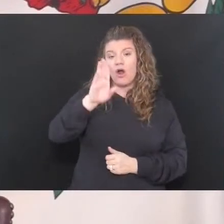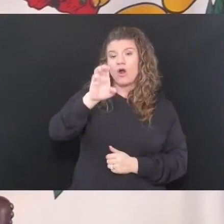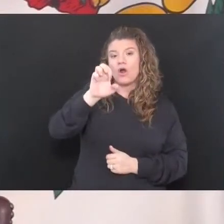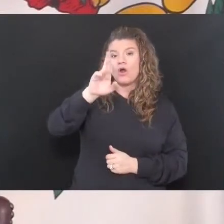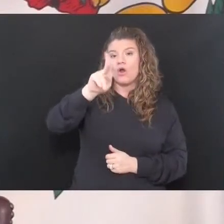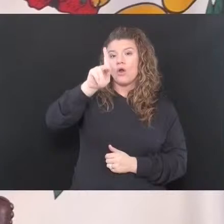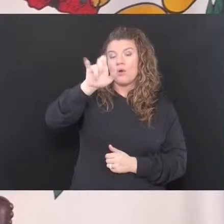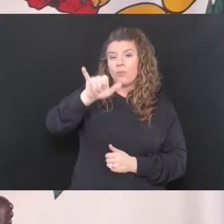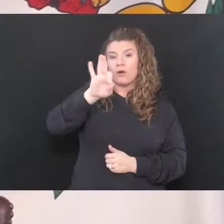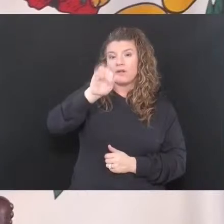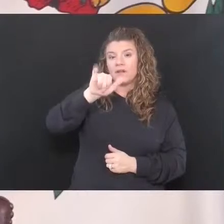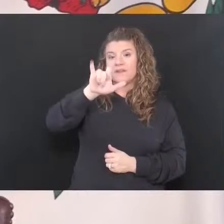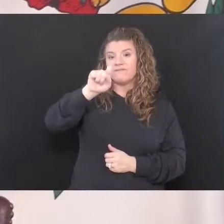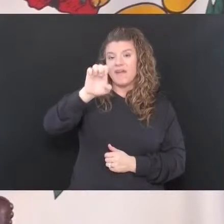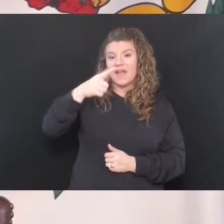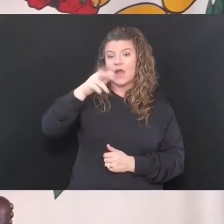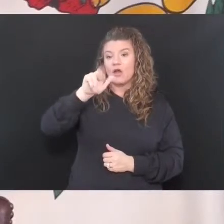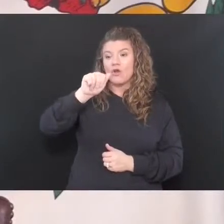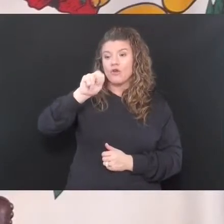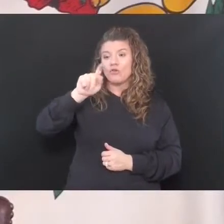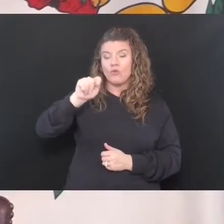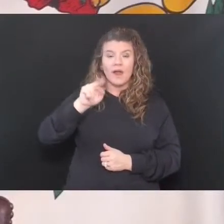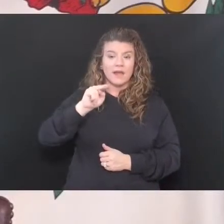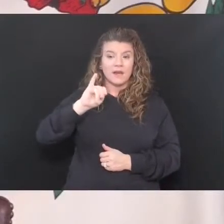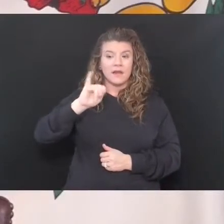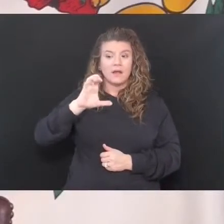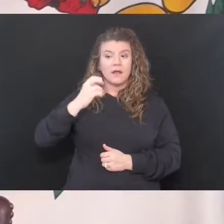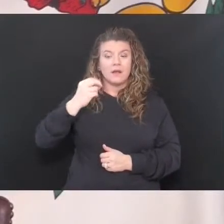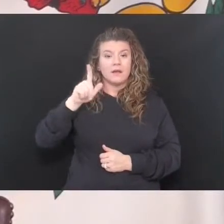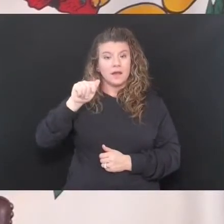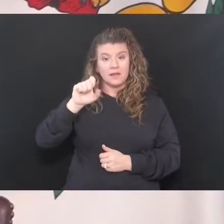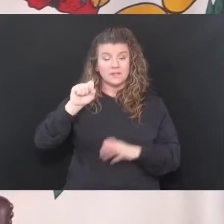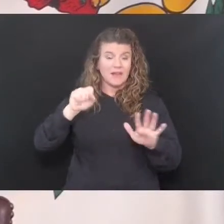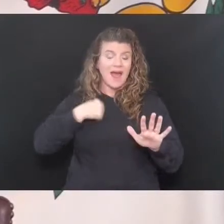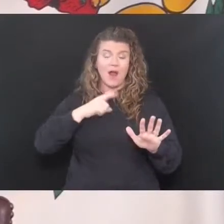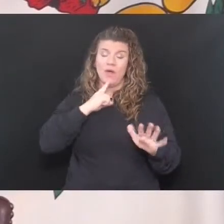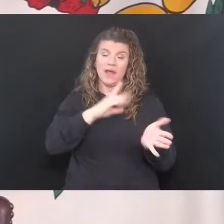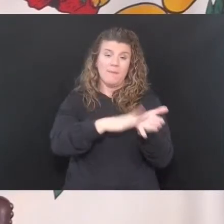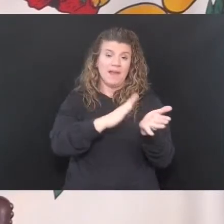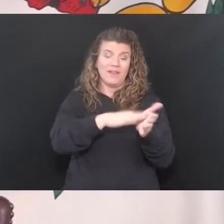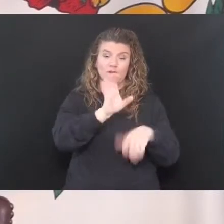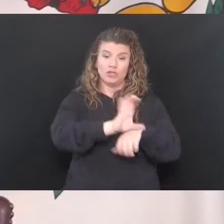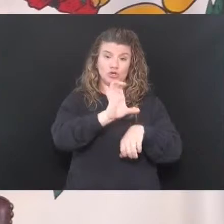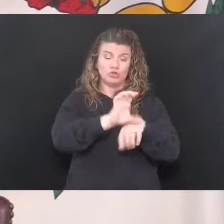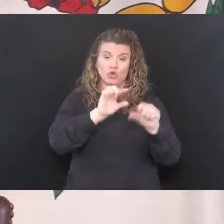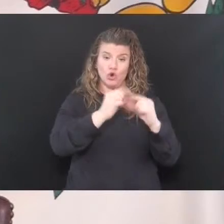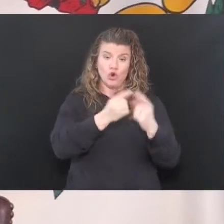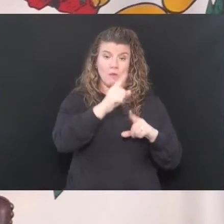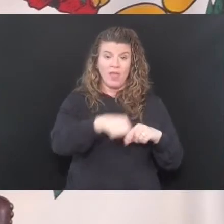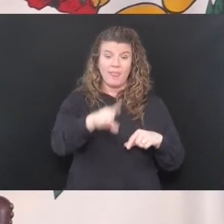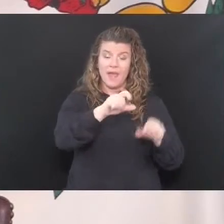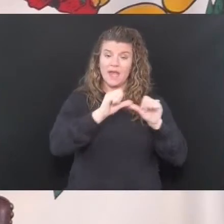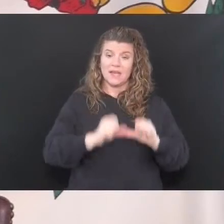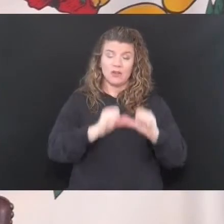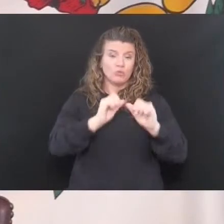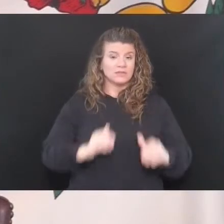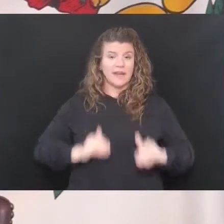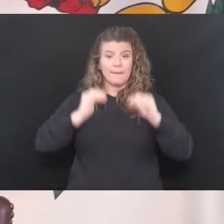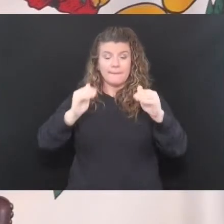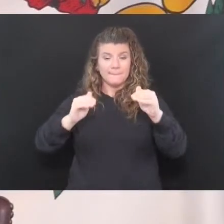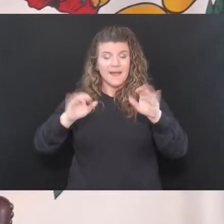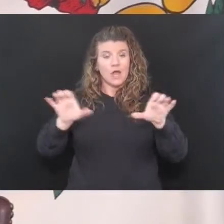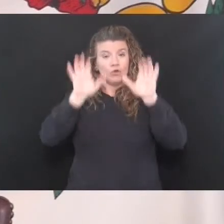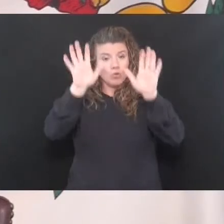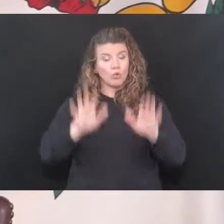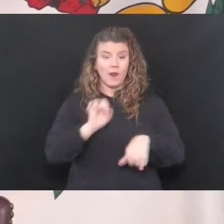Berkeley, Fayette, Grant, and Nicholas, and I salute our church community again. They continue to step up, and they continue to do